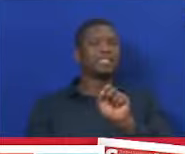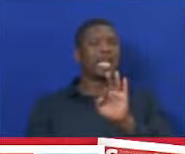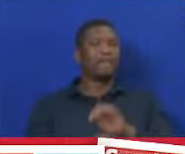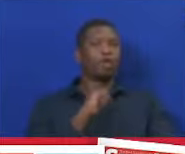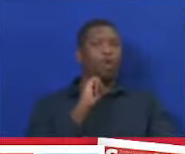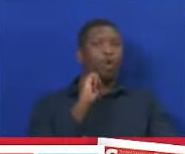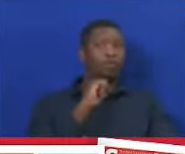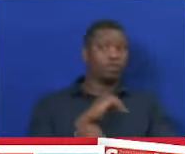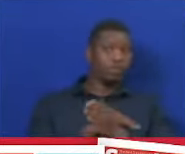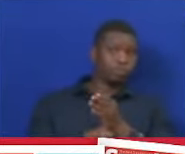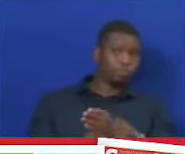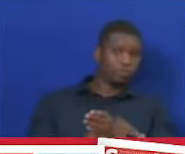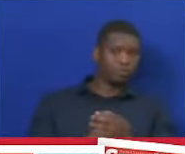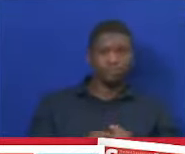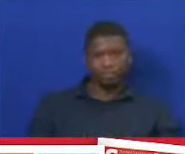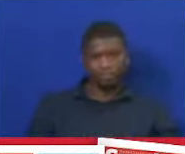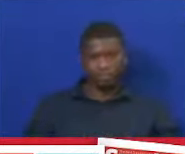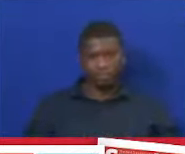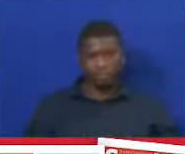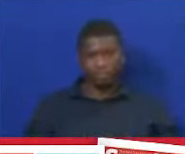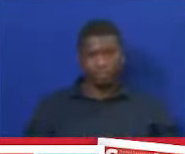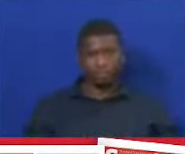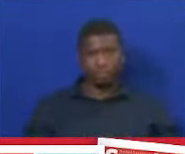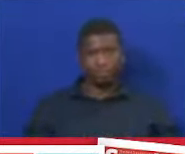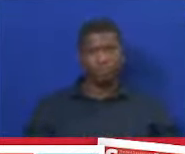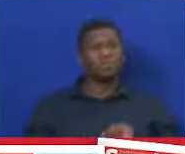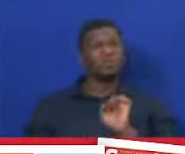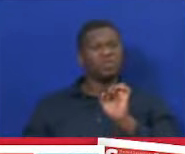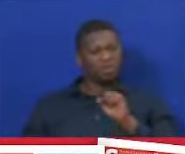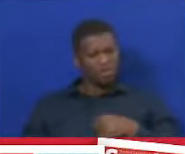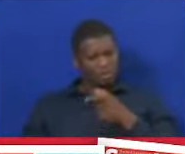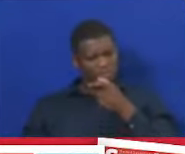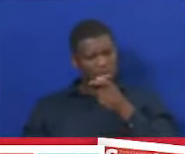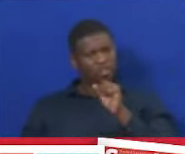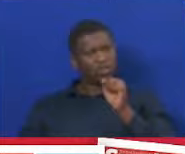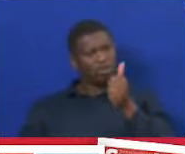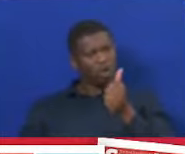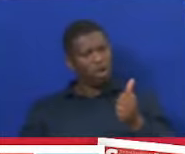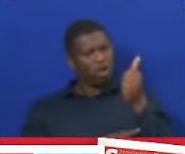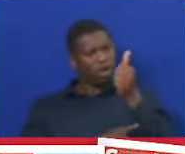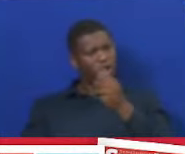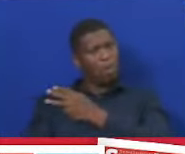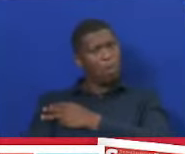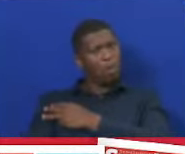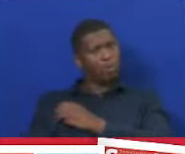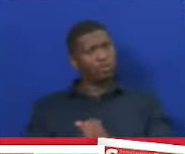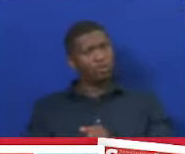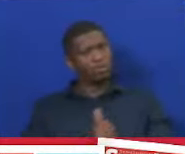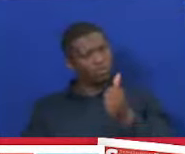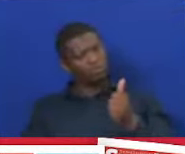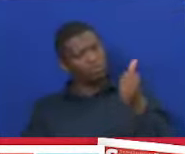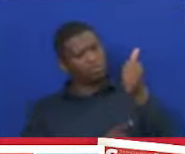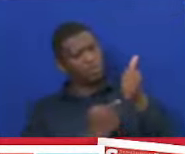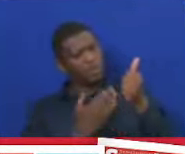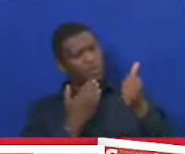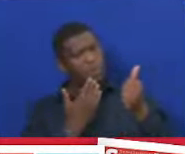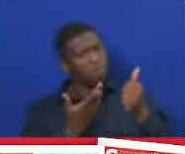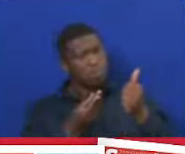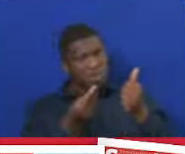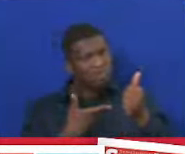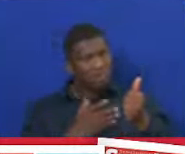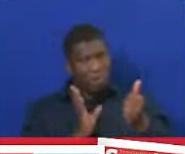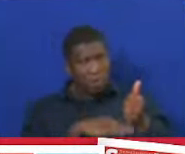You mentioned your commander without telling us who that was. Will you tell